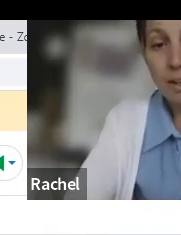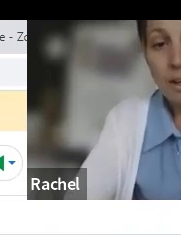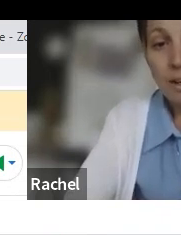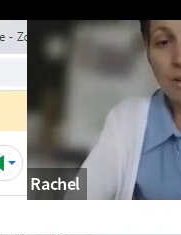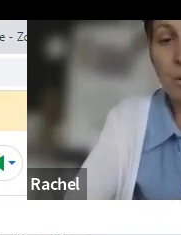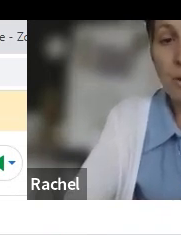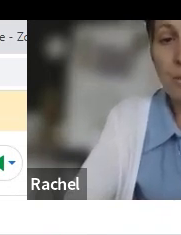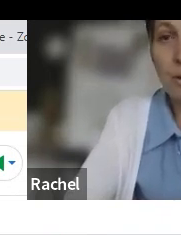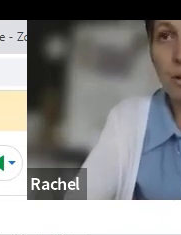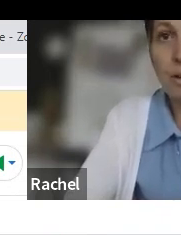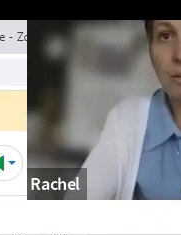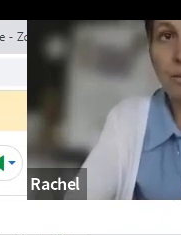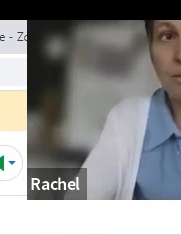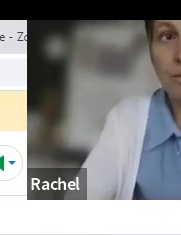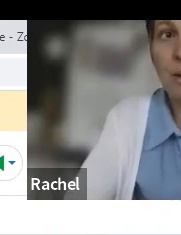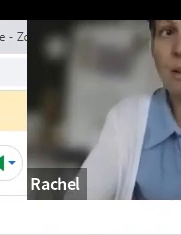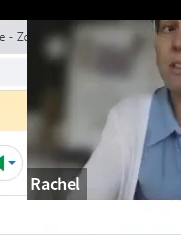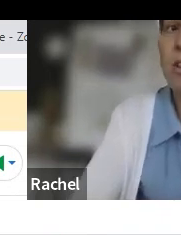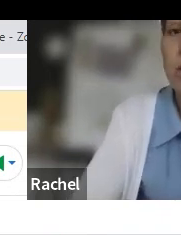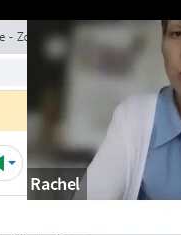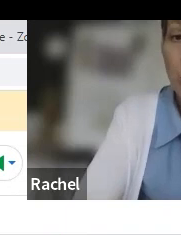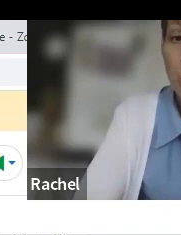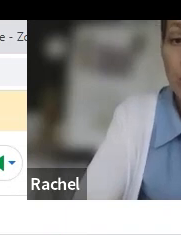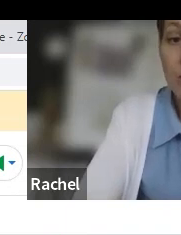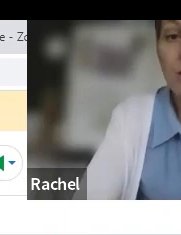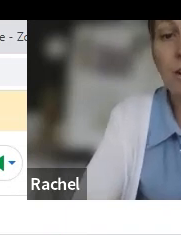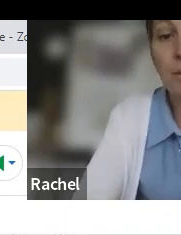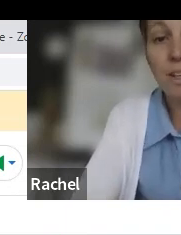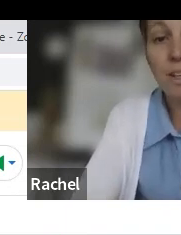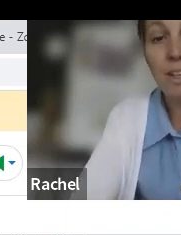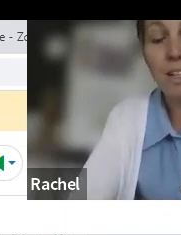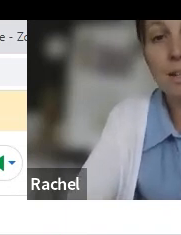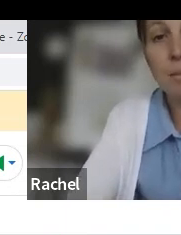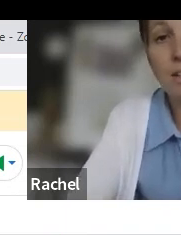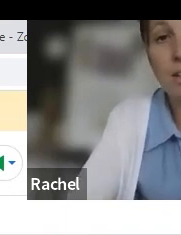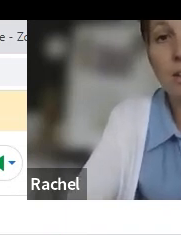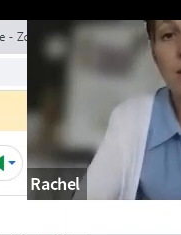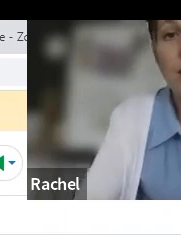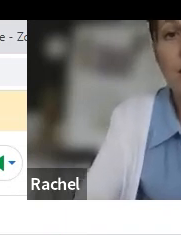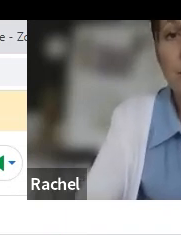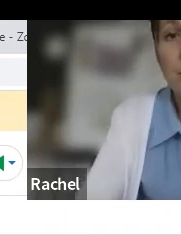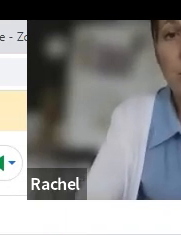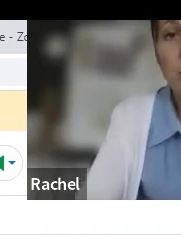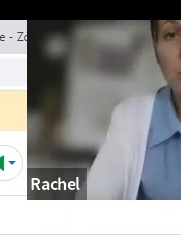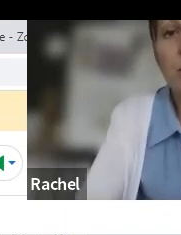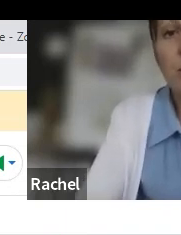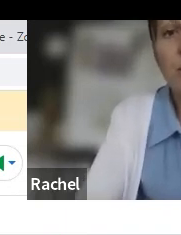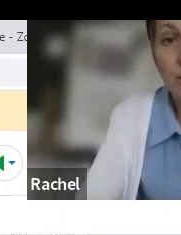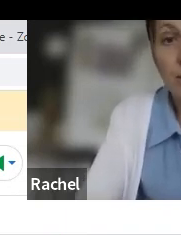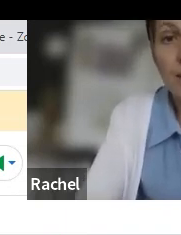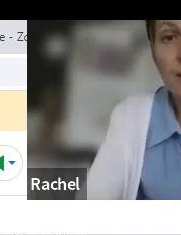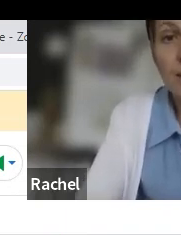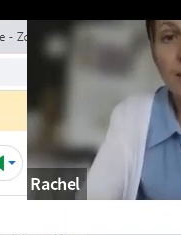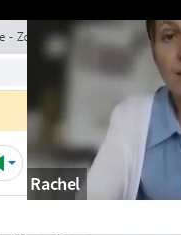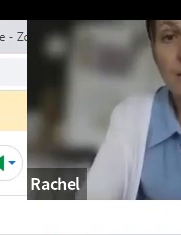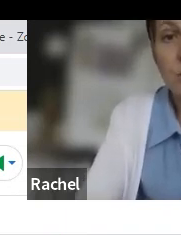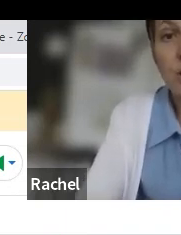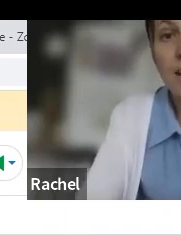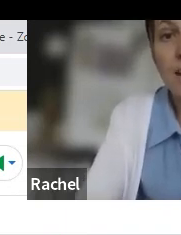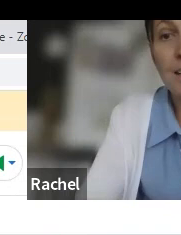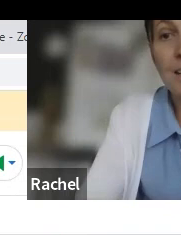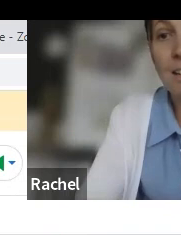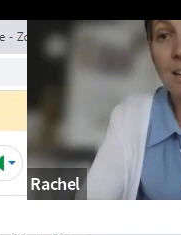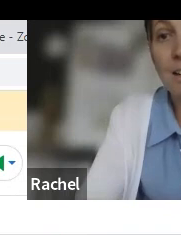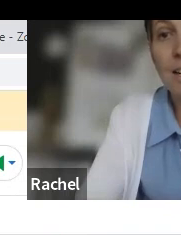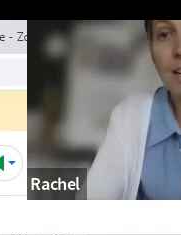care service as well, that support people. Well, it's social workers within that team that look at